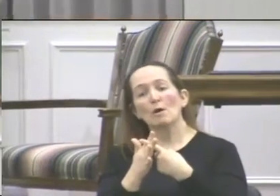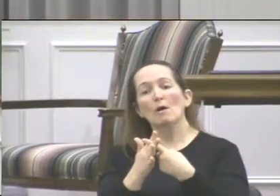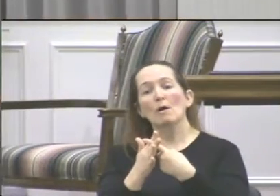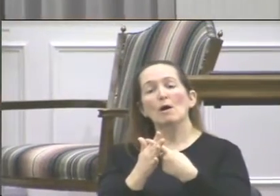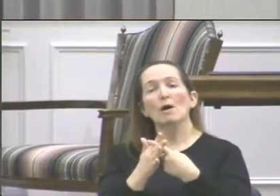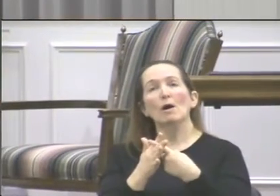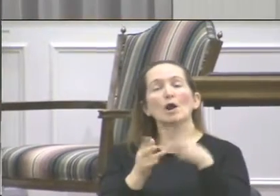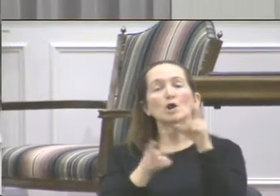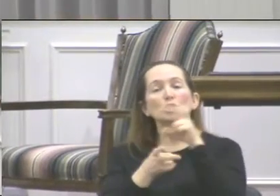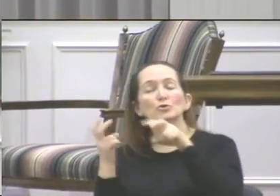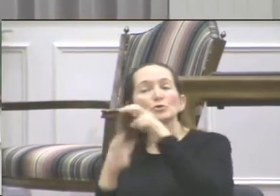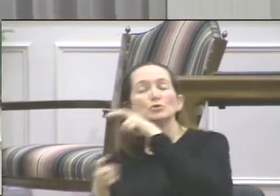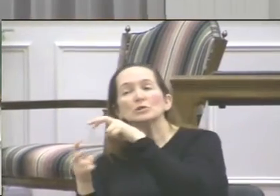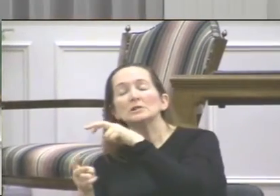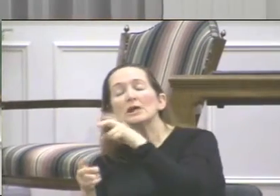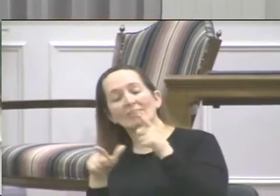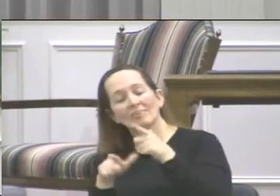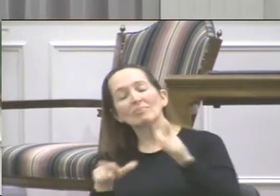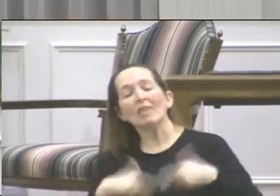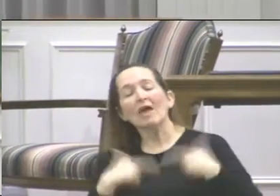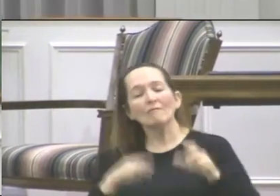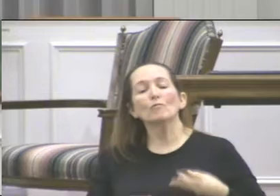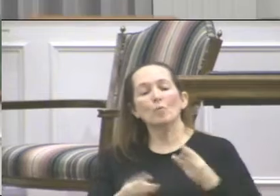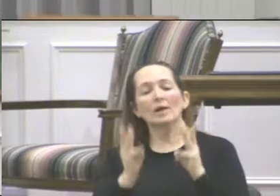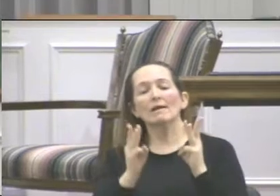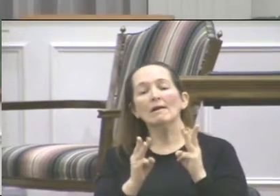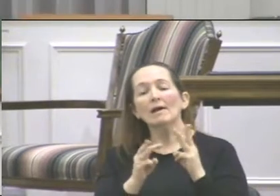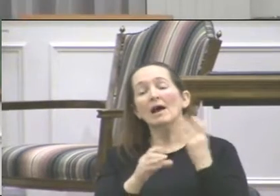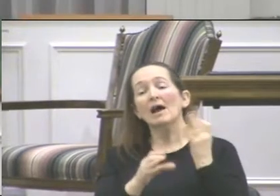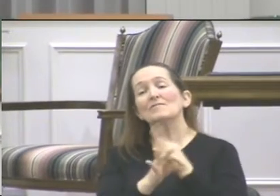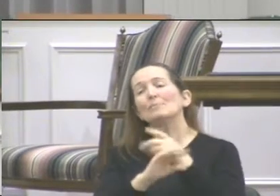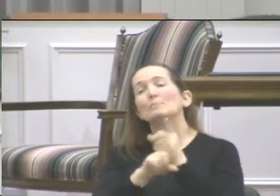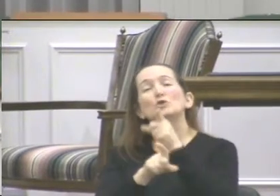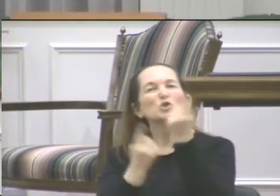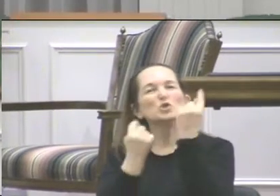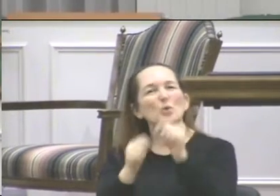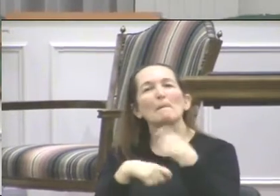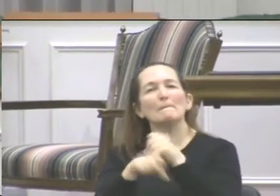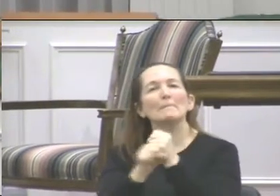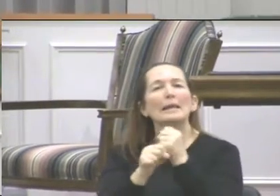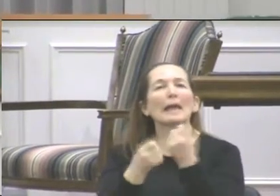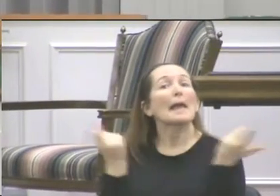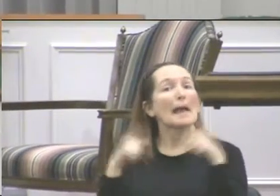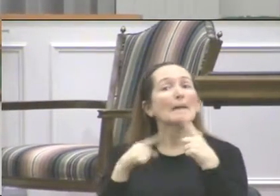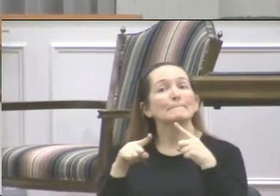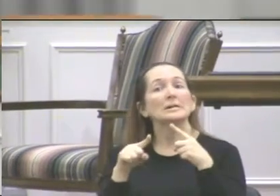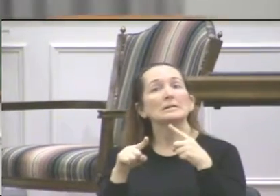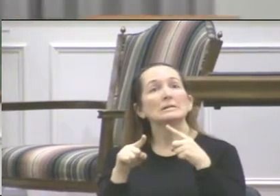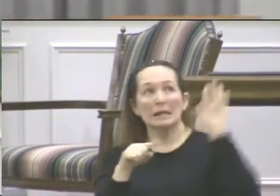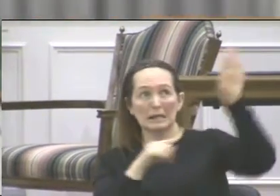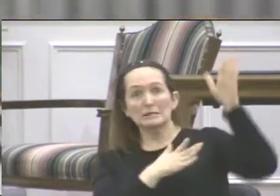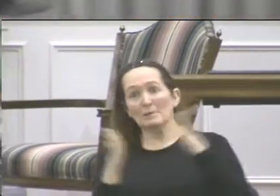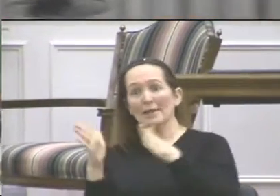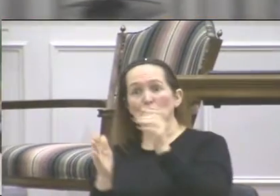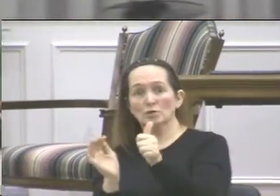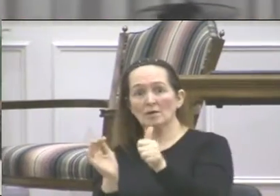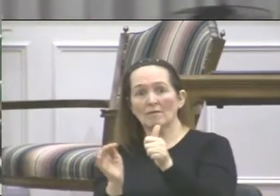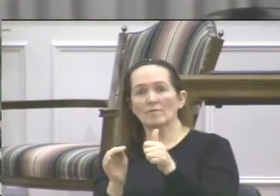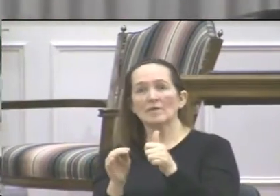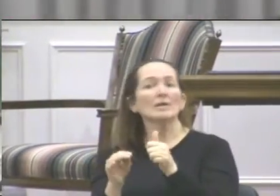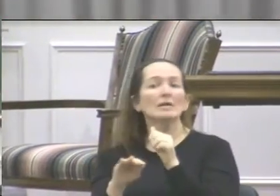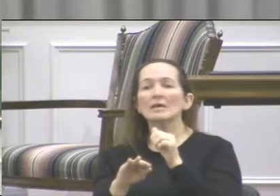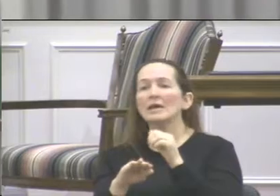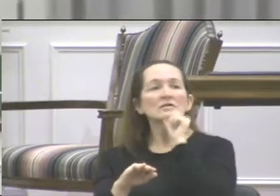but you're trying to do it on your own. You're trying to make it happen yourself rather